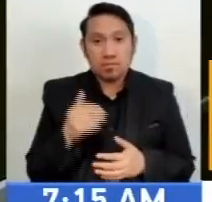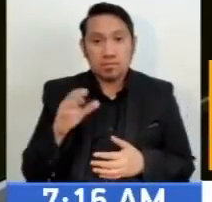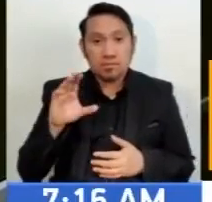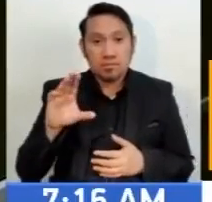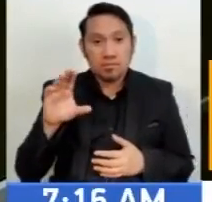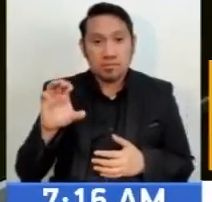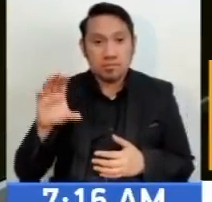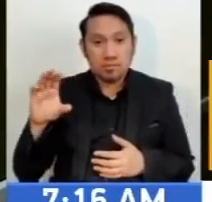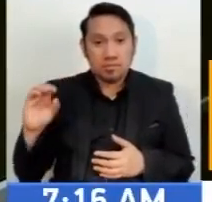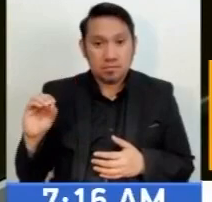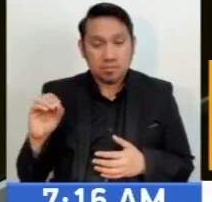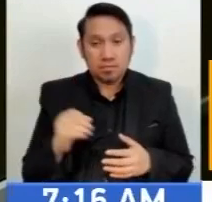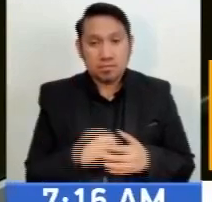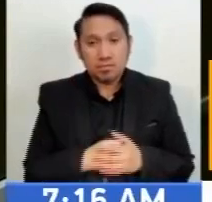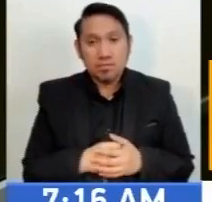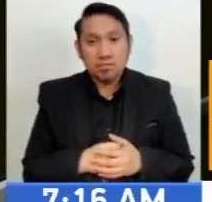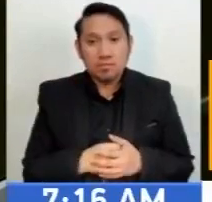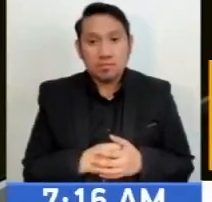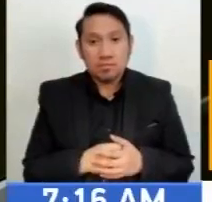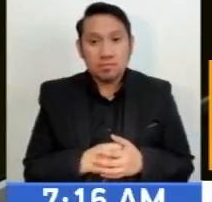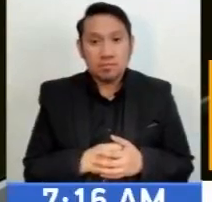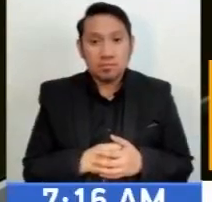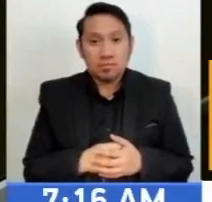Officer effective